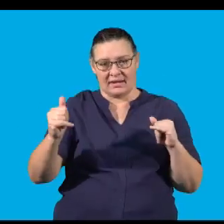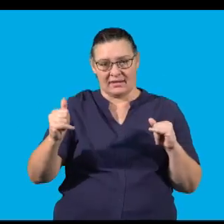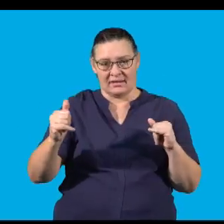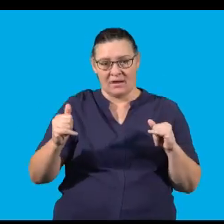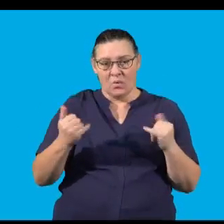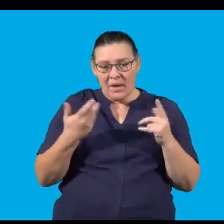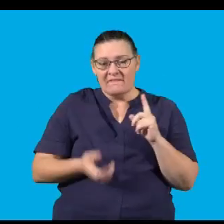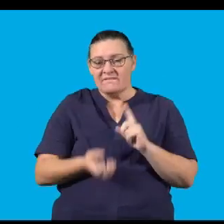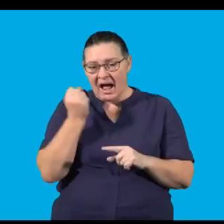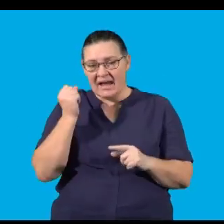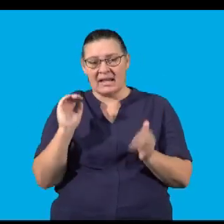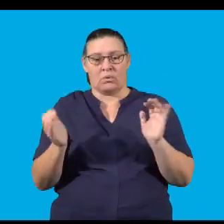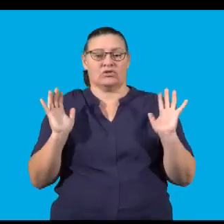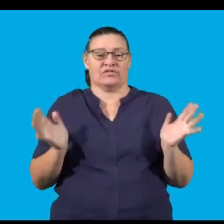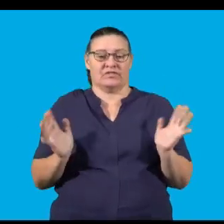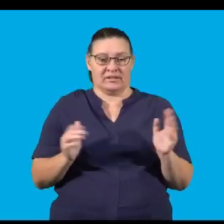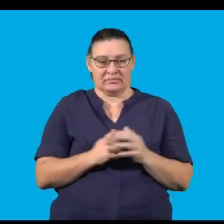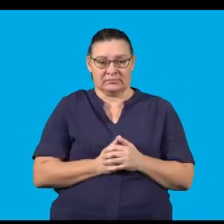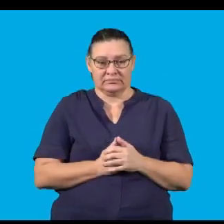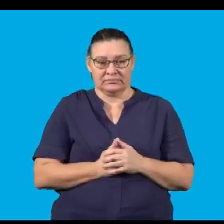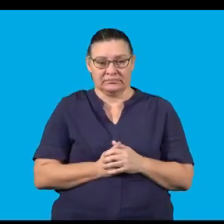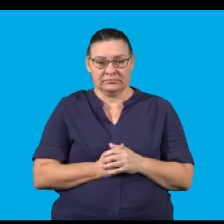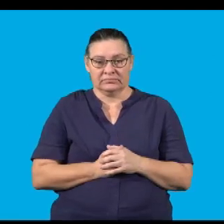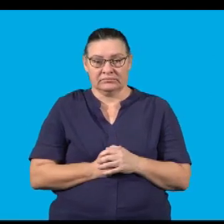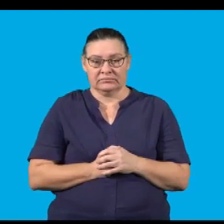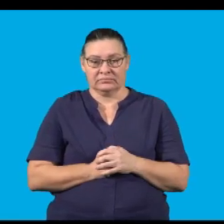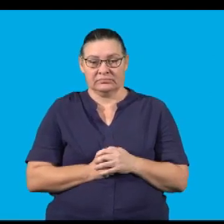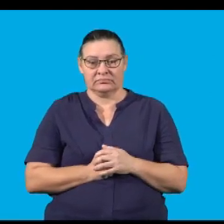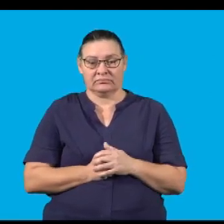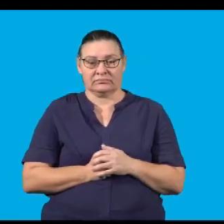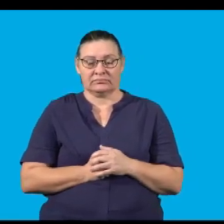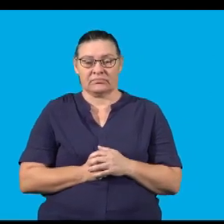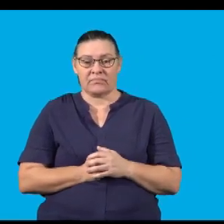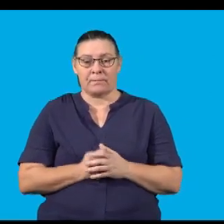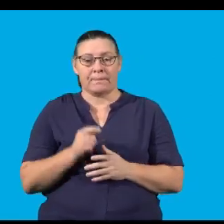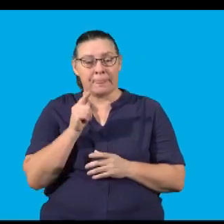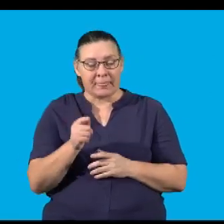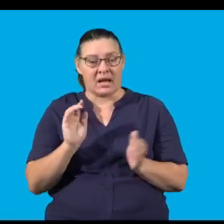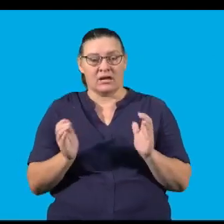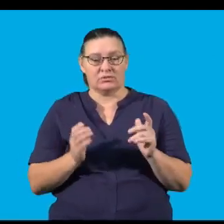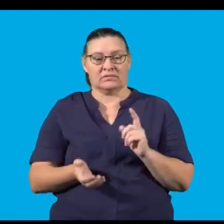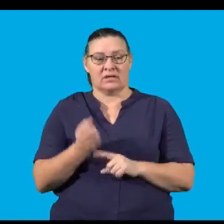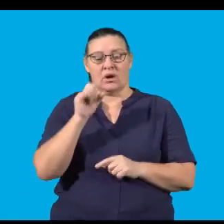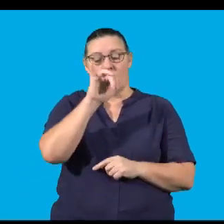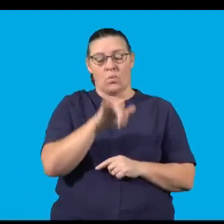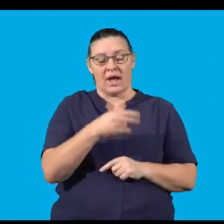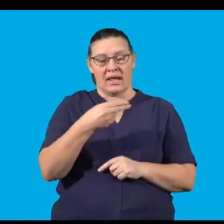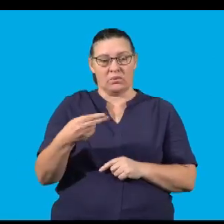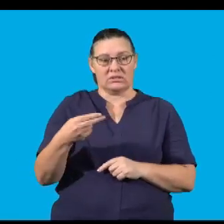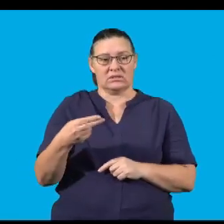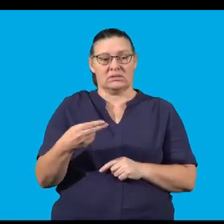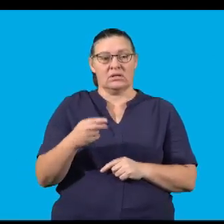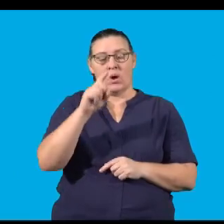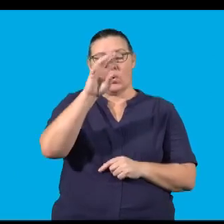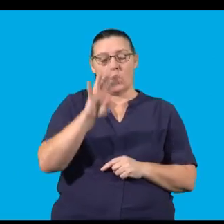line that we just found the equation of. B lies on that straight line. So that equation we found was y is equal